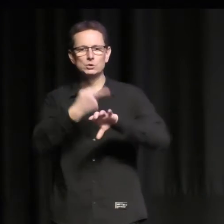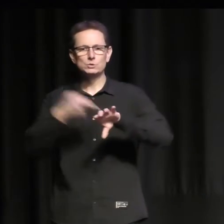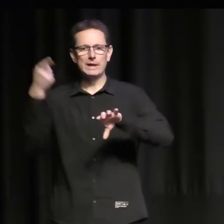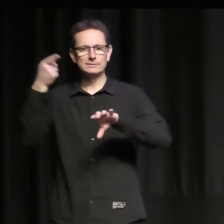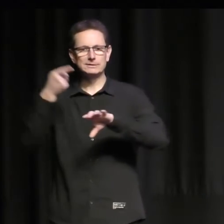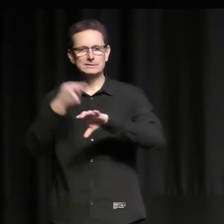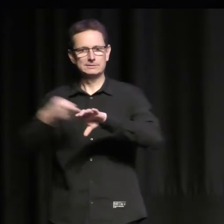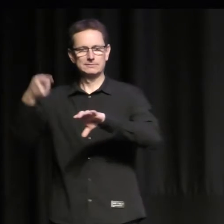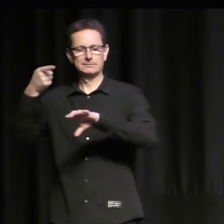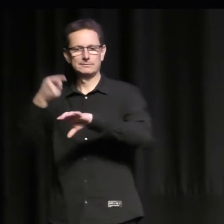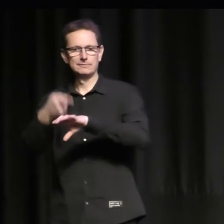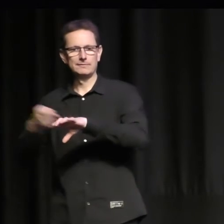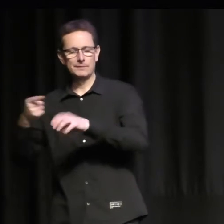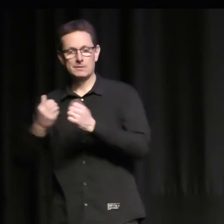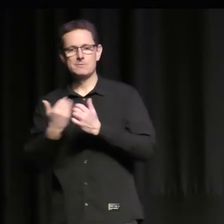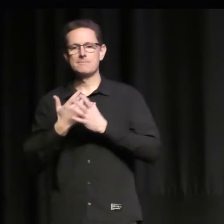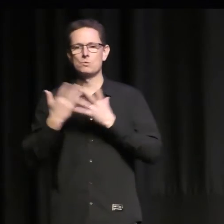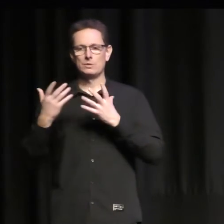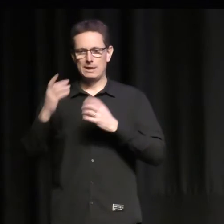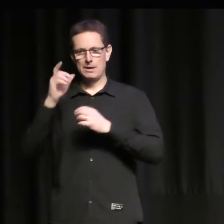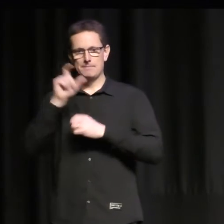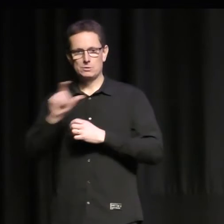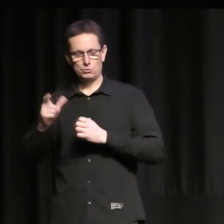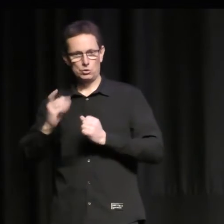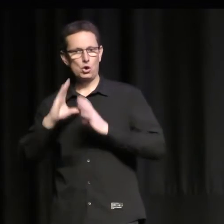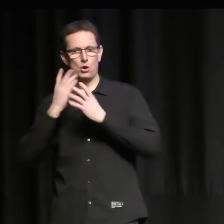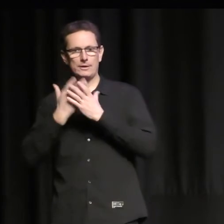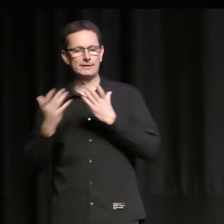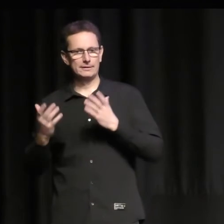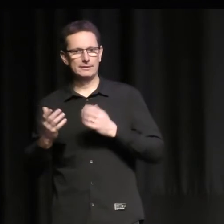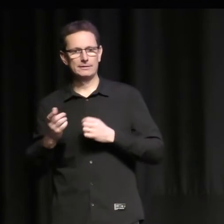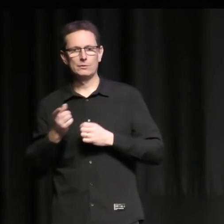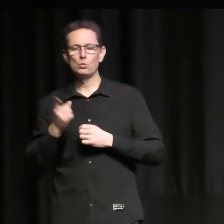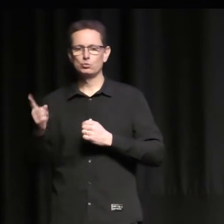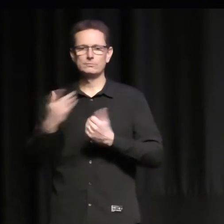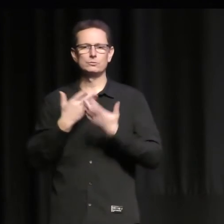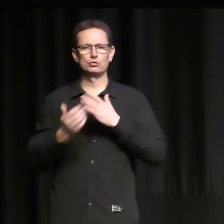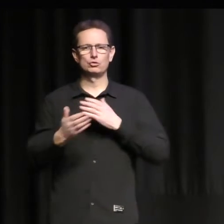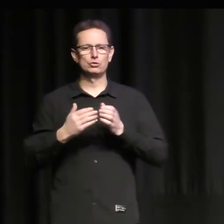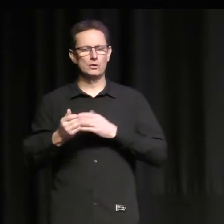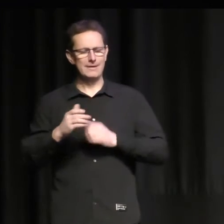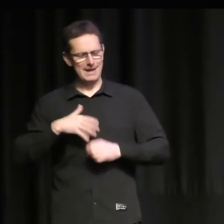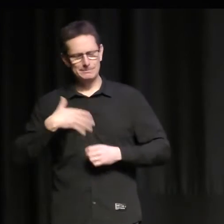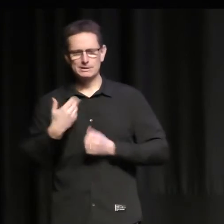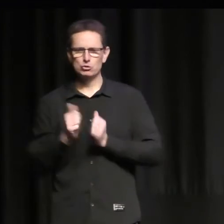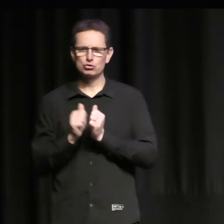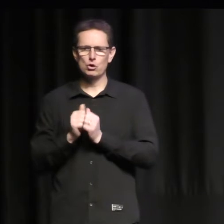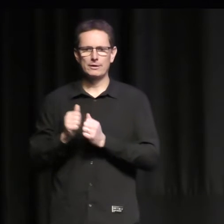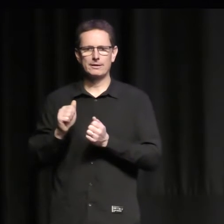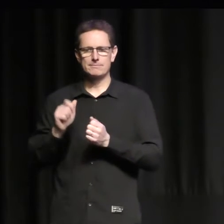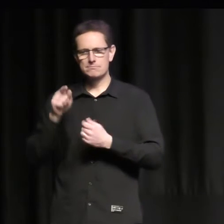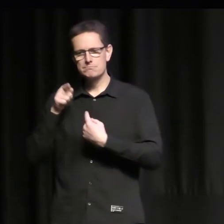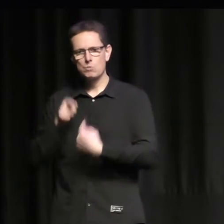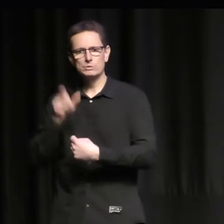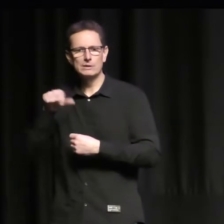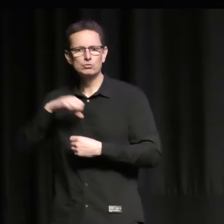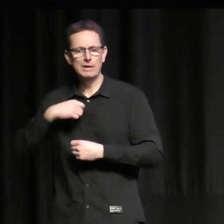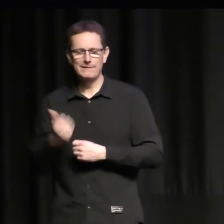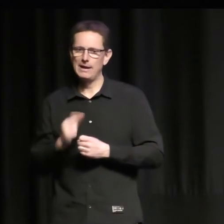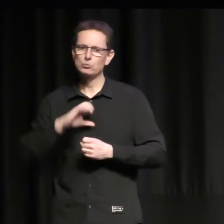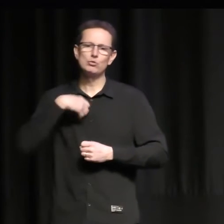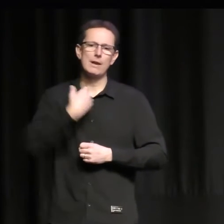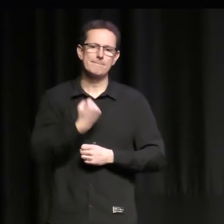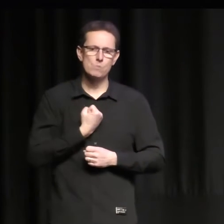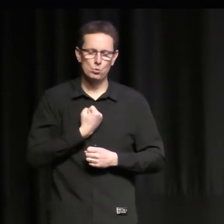But a lot of people can't take it and are committing horrible things to themselves or suicide. It's